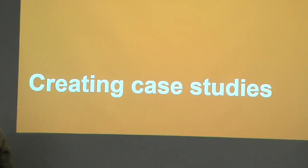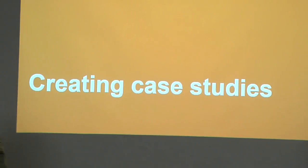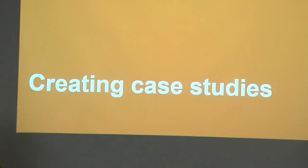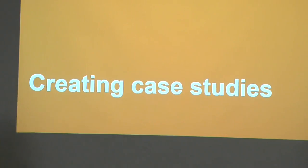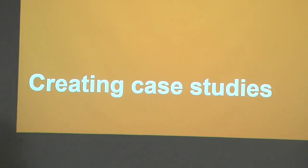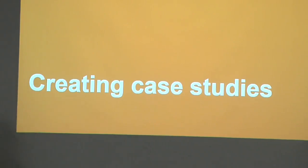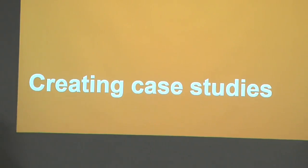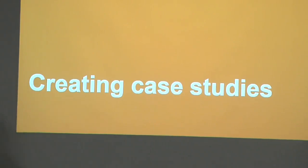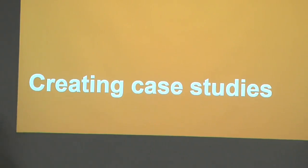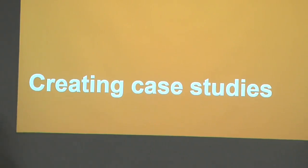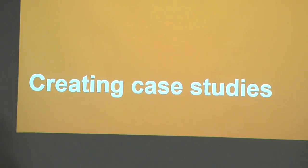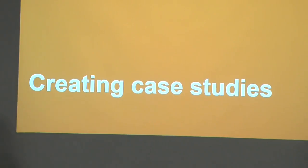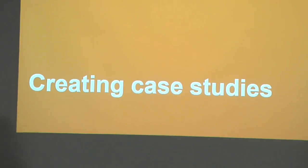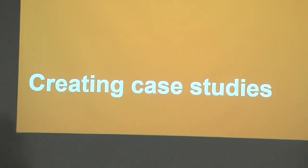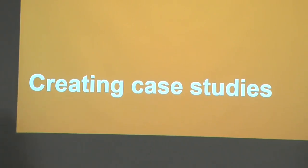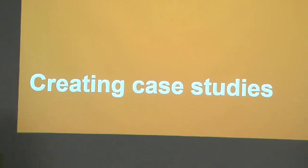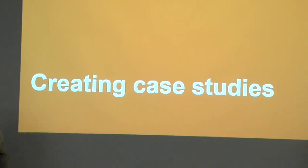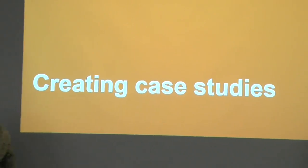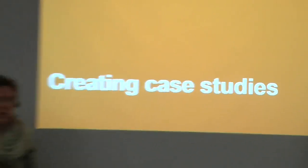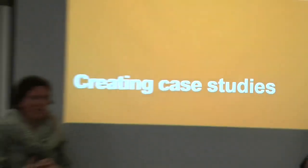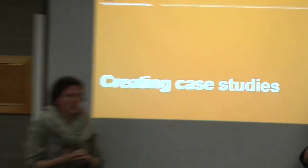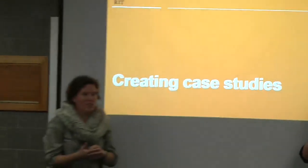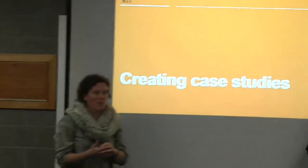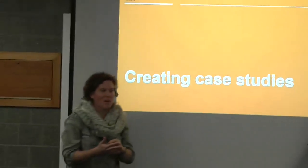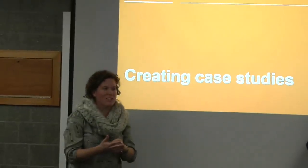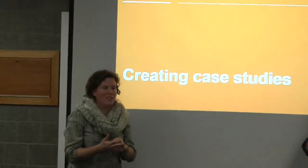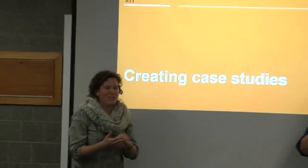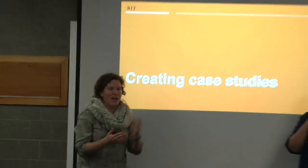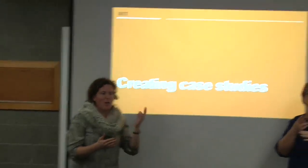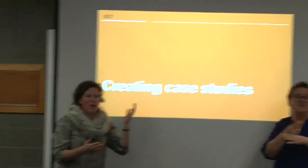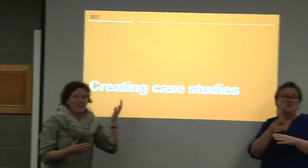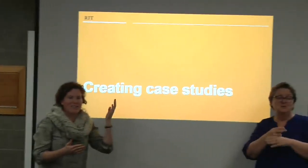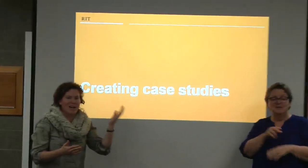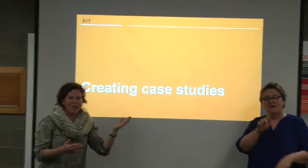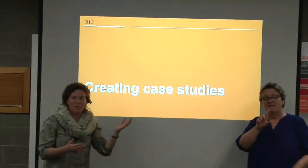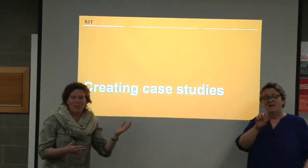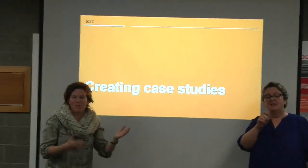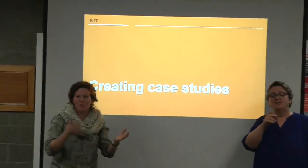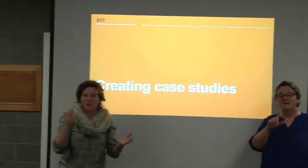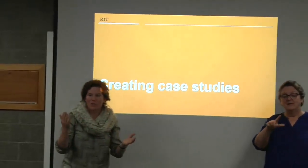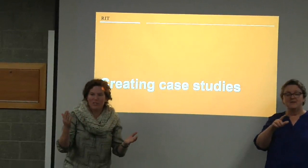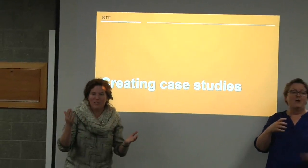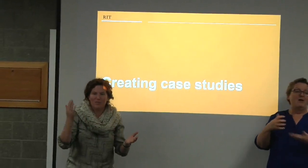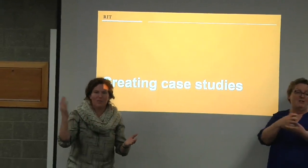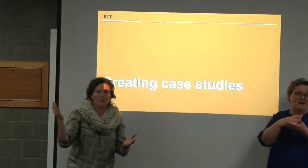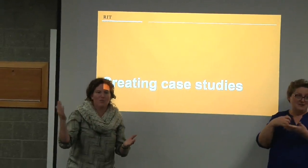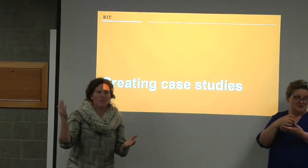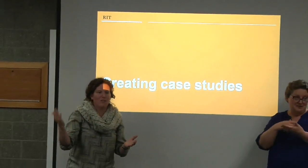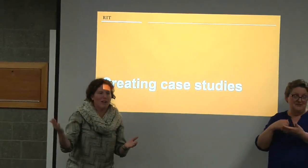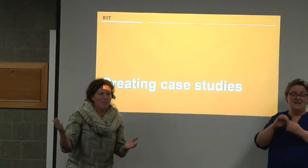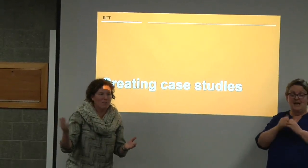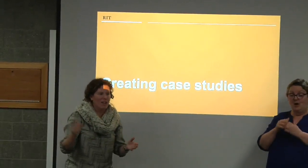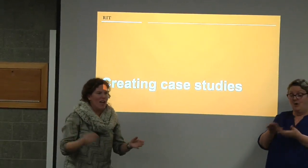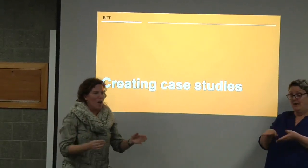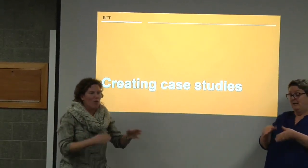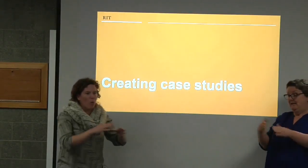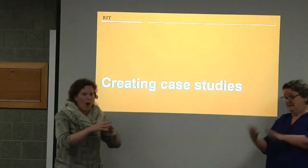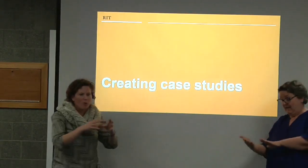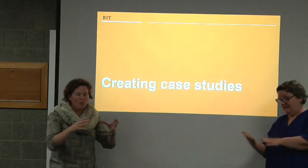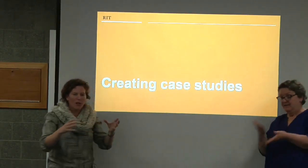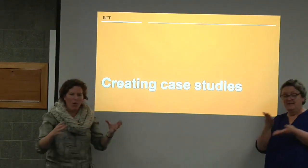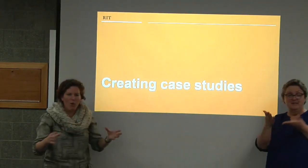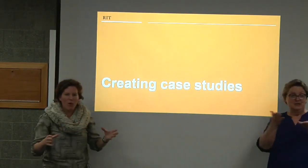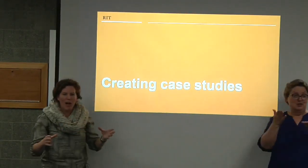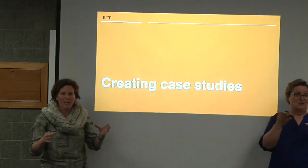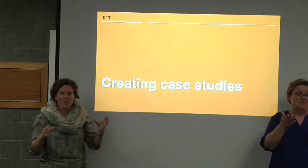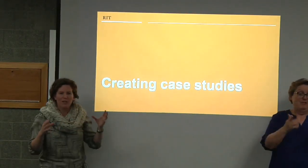study. We talk about the use of lethal collections and basically how can death be in service of conserving life. And